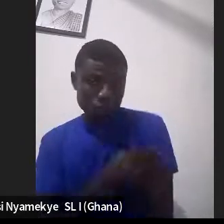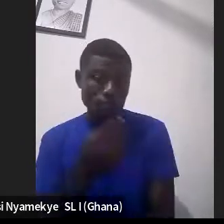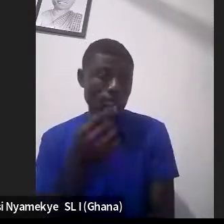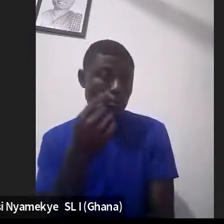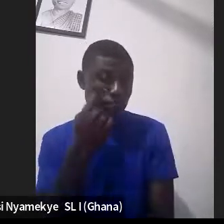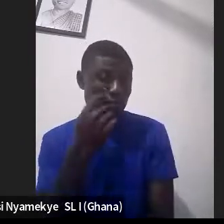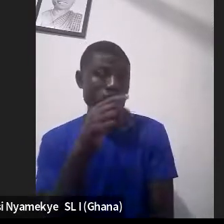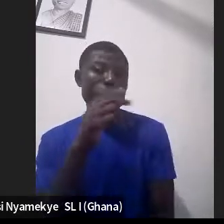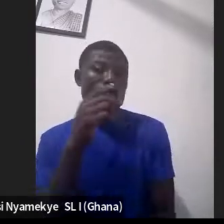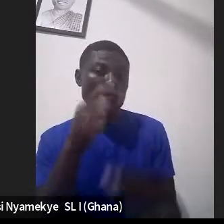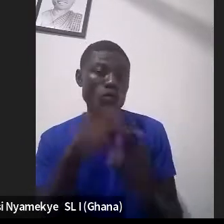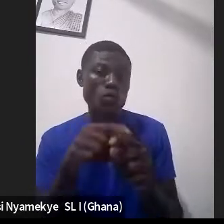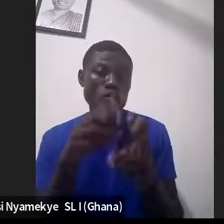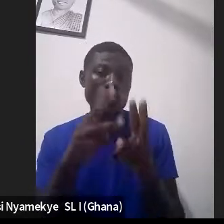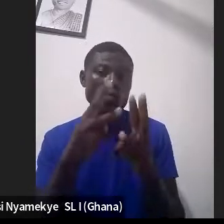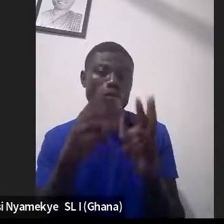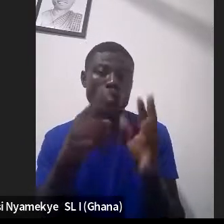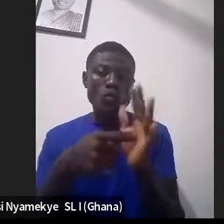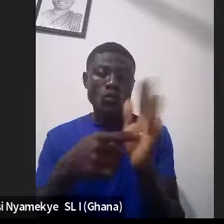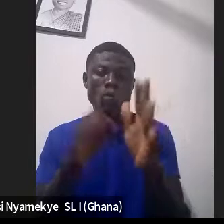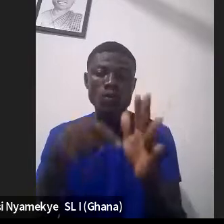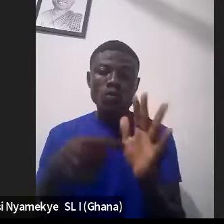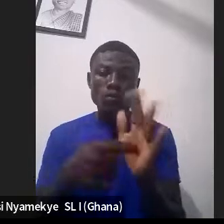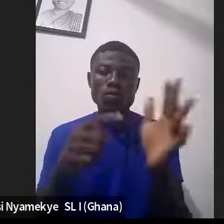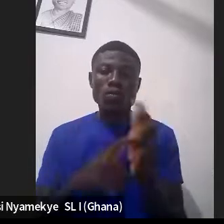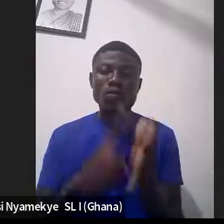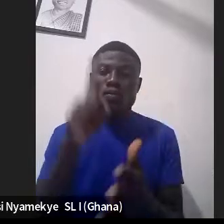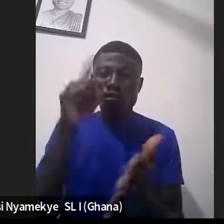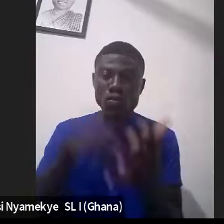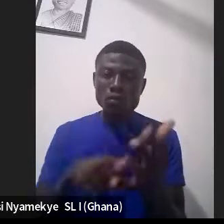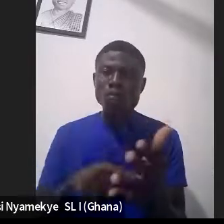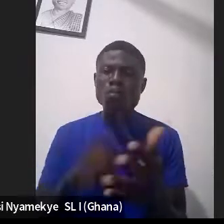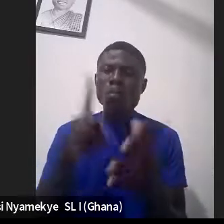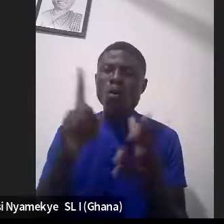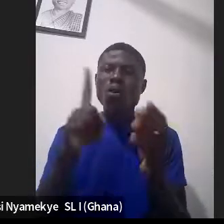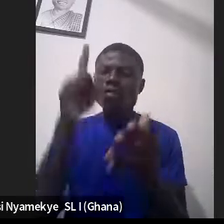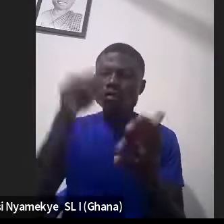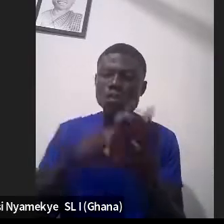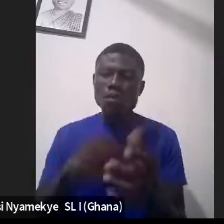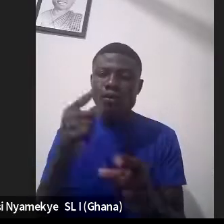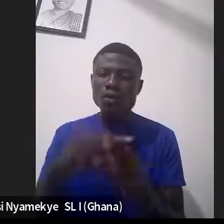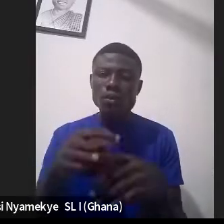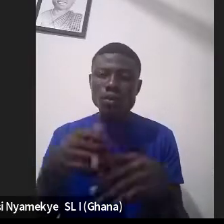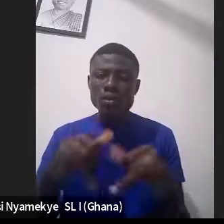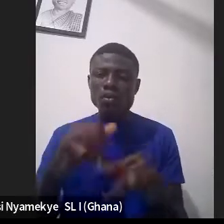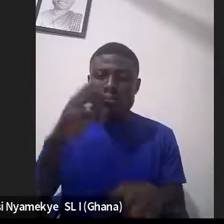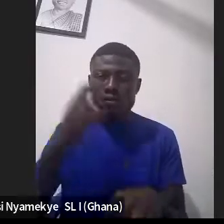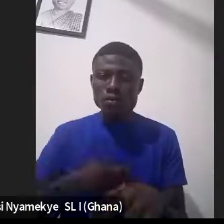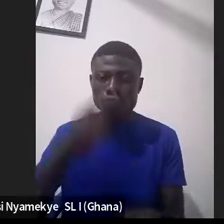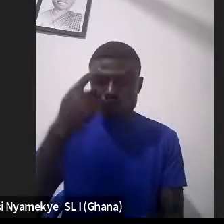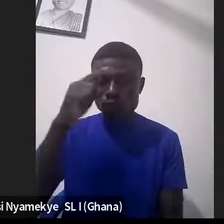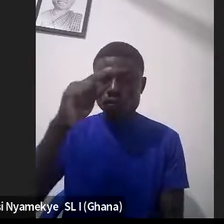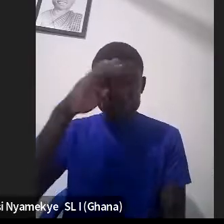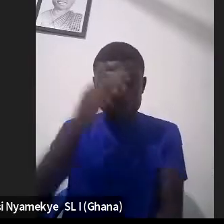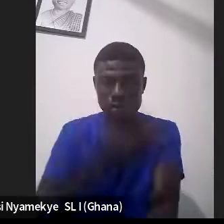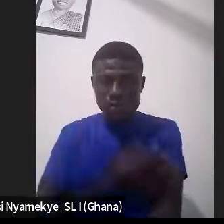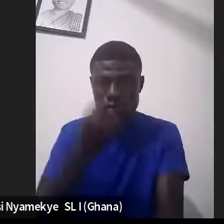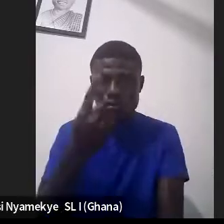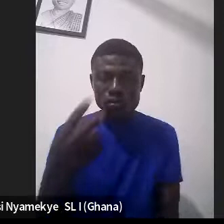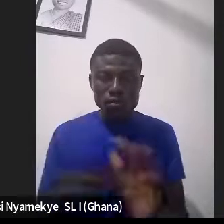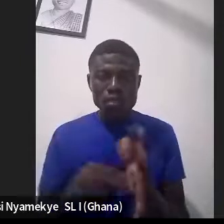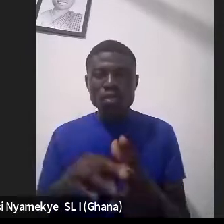have shown him that word thousands of times, and it's still difficult. So there's a lot